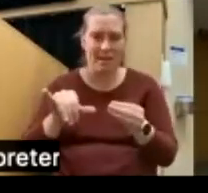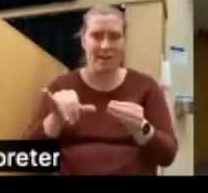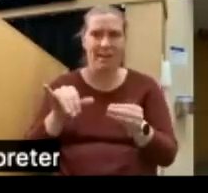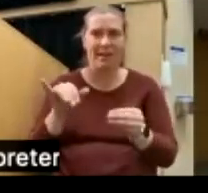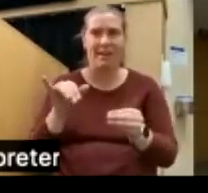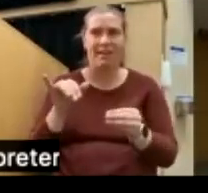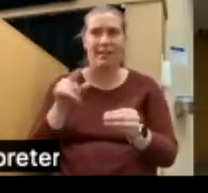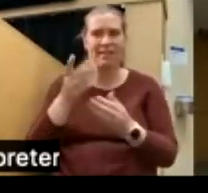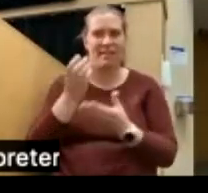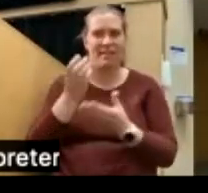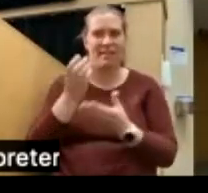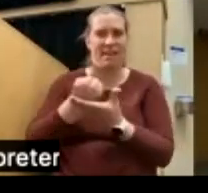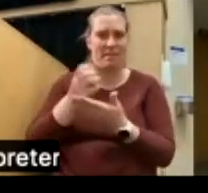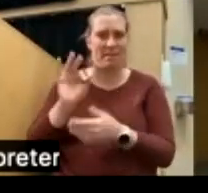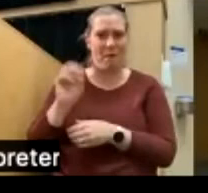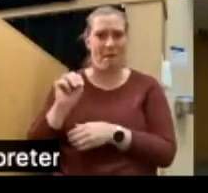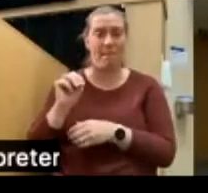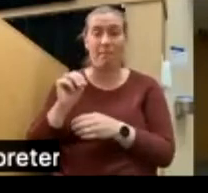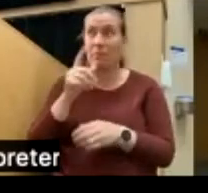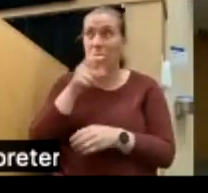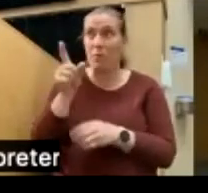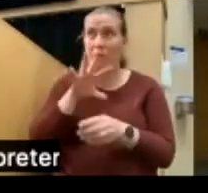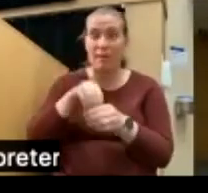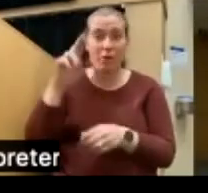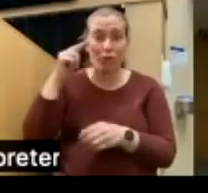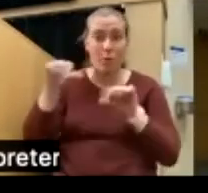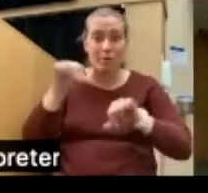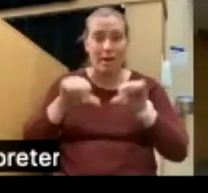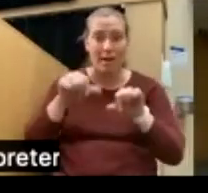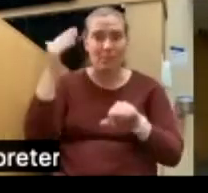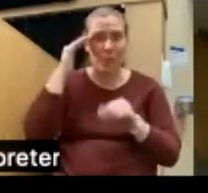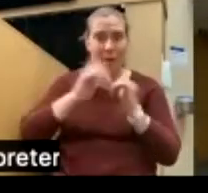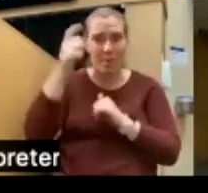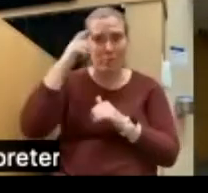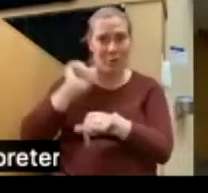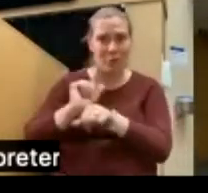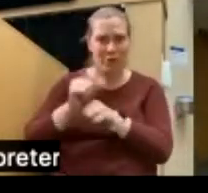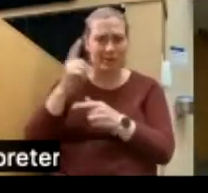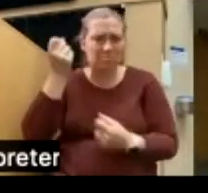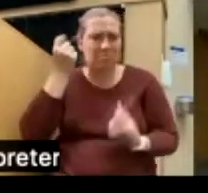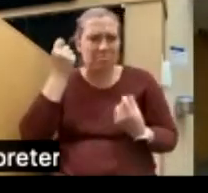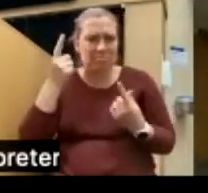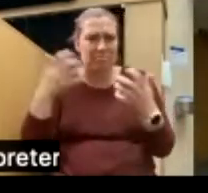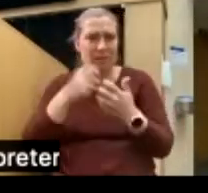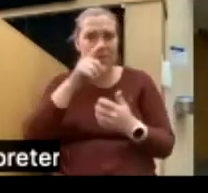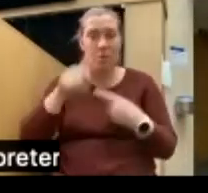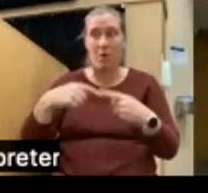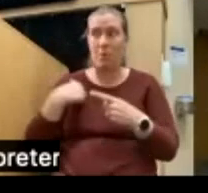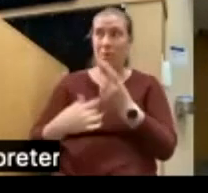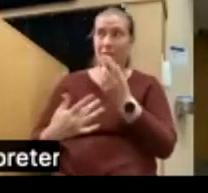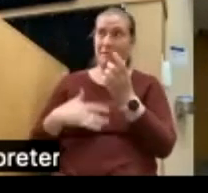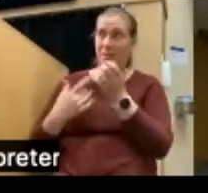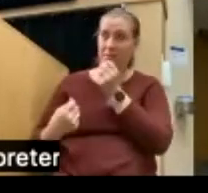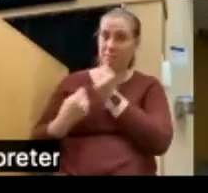those of you that do neuroscience or just knowing how the brain works, it makes sense too, because actually when we're supported in our workplaces, we're better